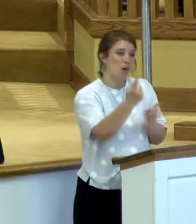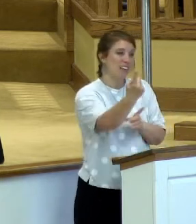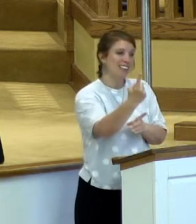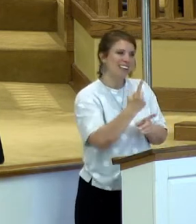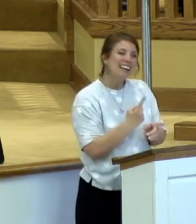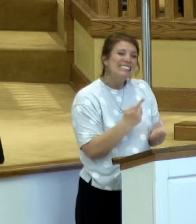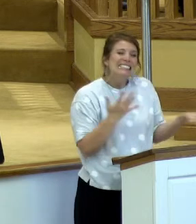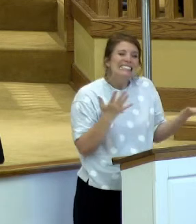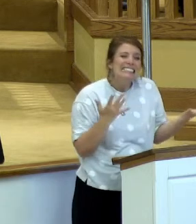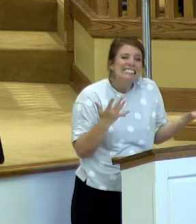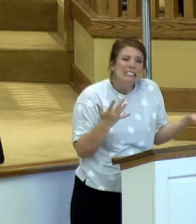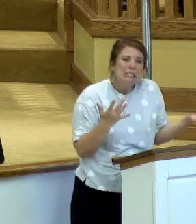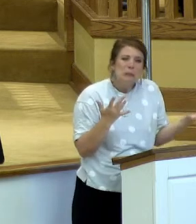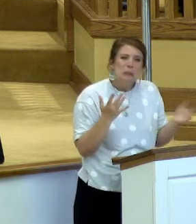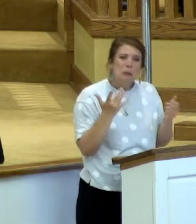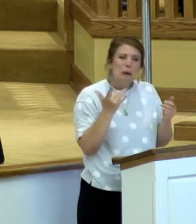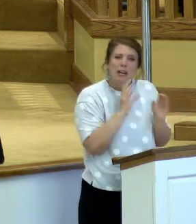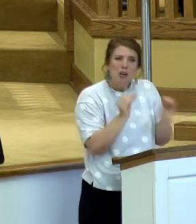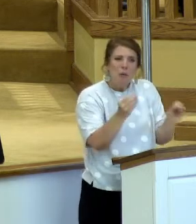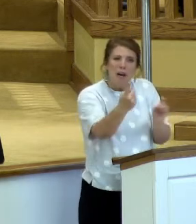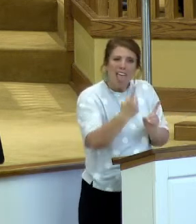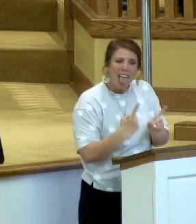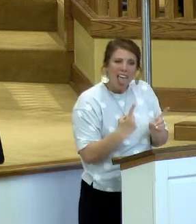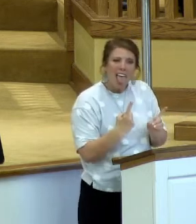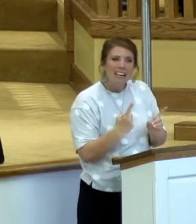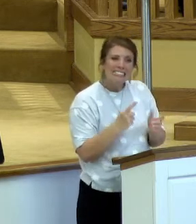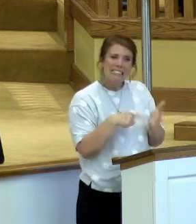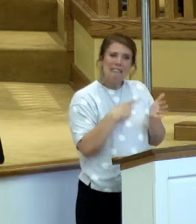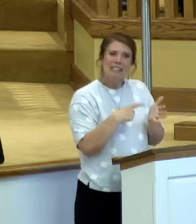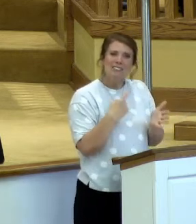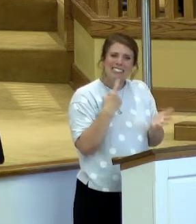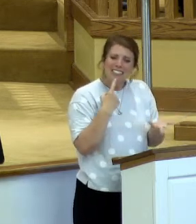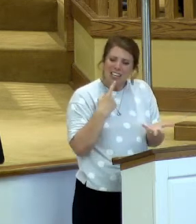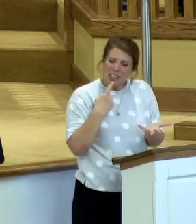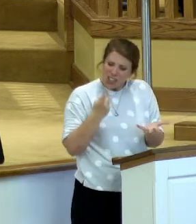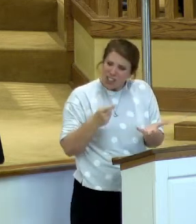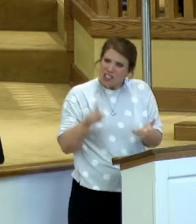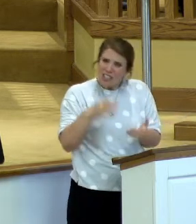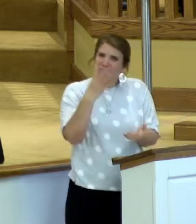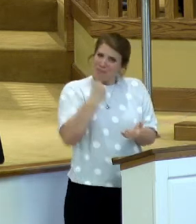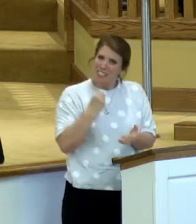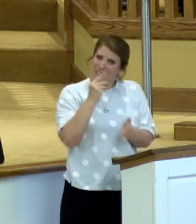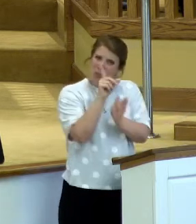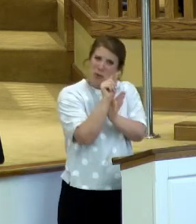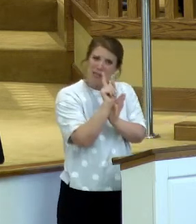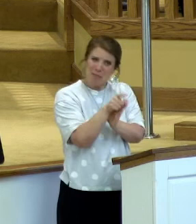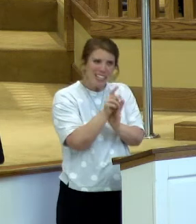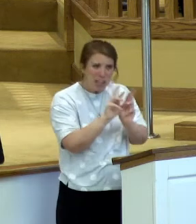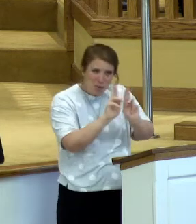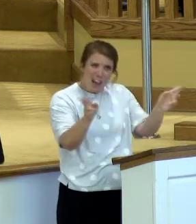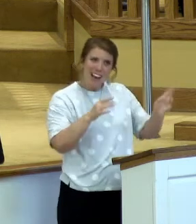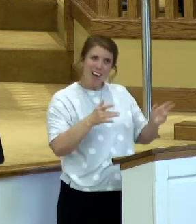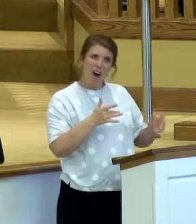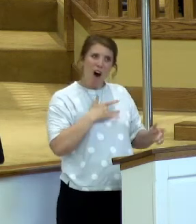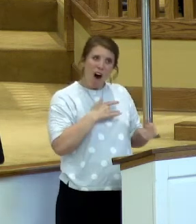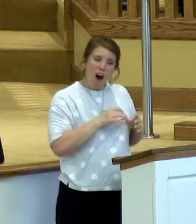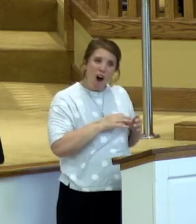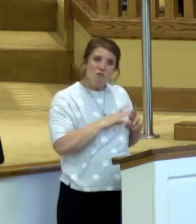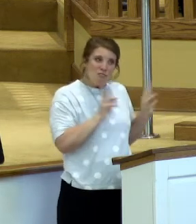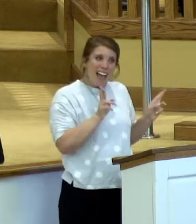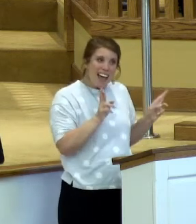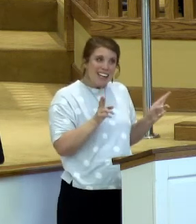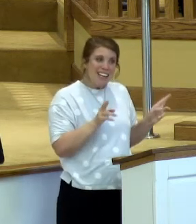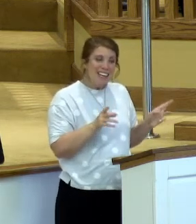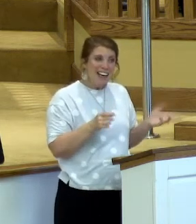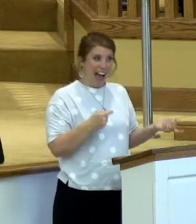came forward. And afterwards, like, man, I can't believe nobody came forward. And sometimes I'm close enough with them, I'll say, if you'd have shut up 20 minutes ago, they were ready. I